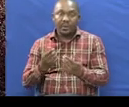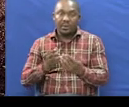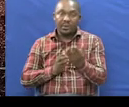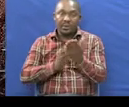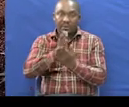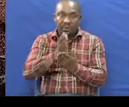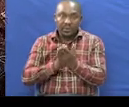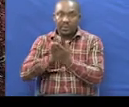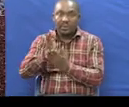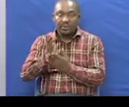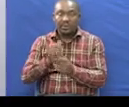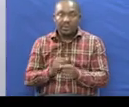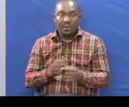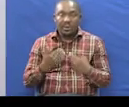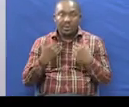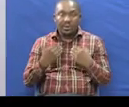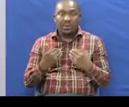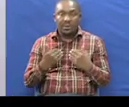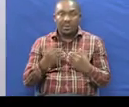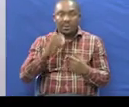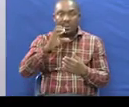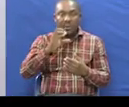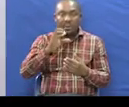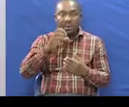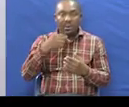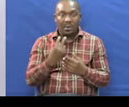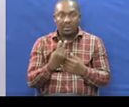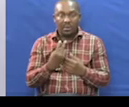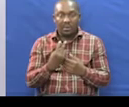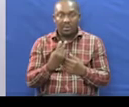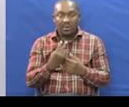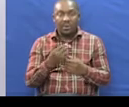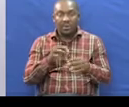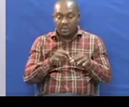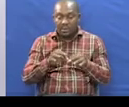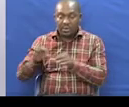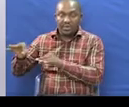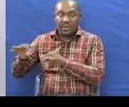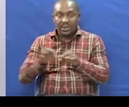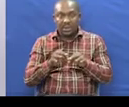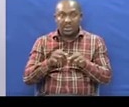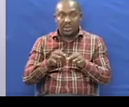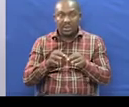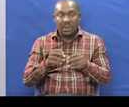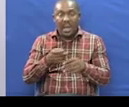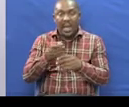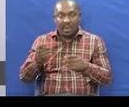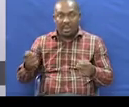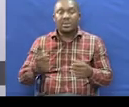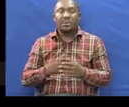partially filled. So copper is transition element. I think we are together,